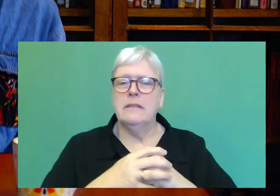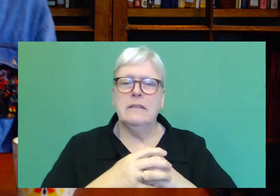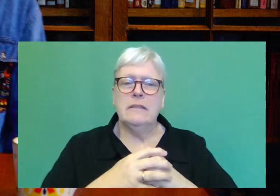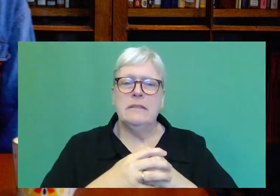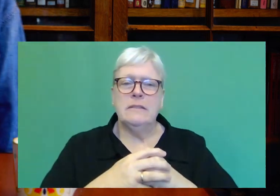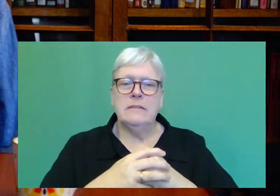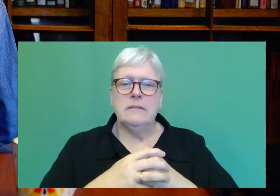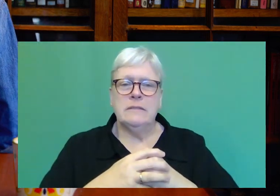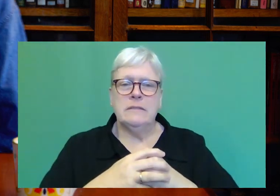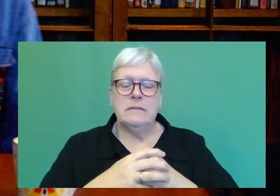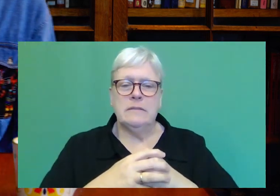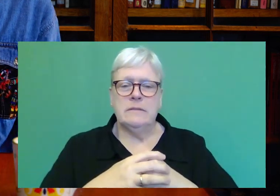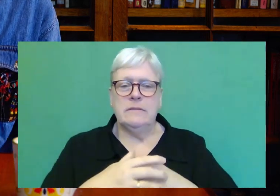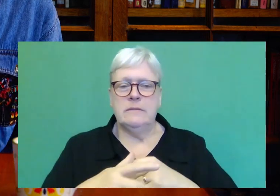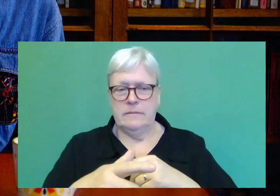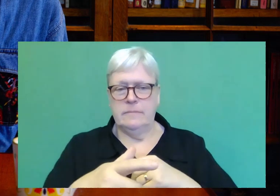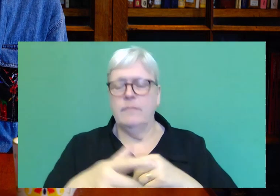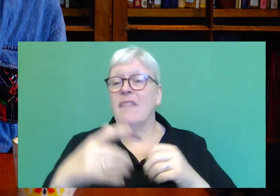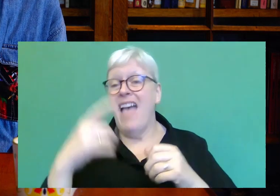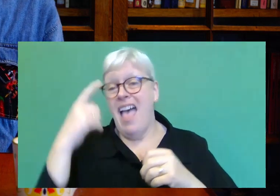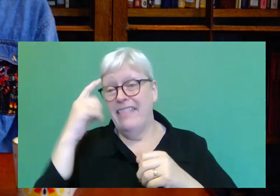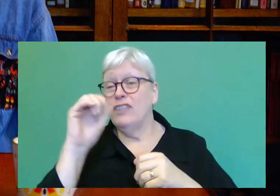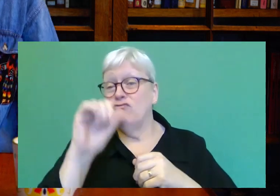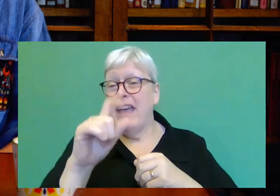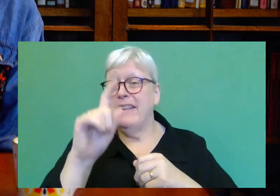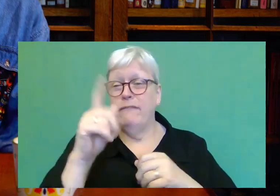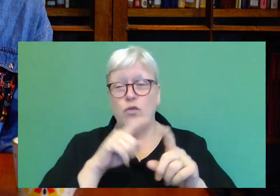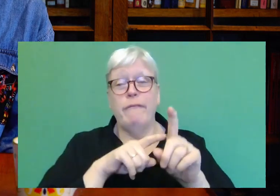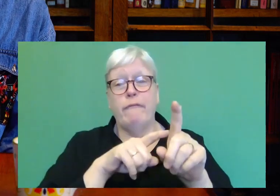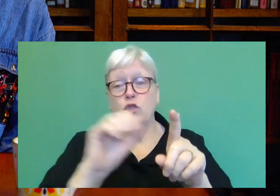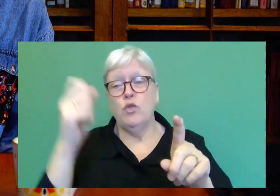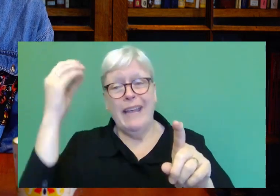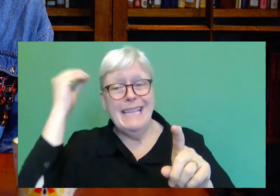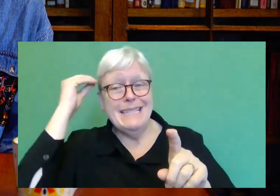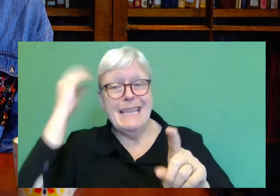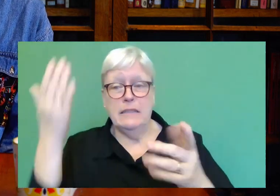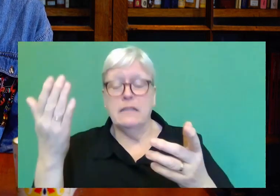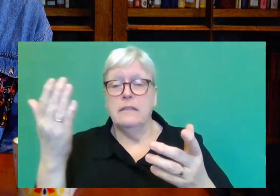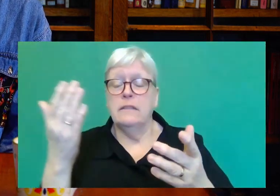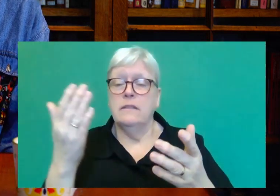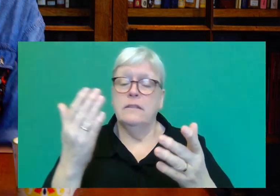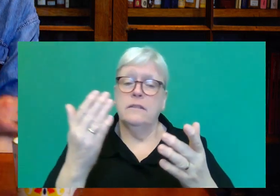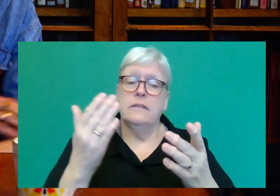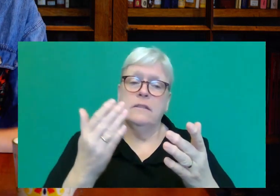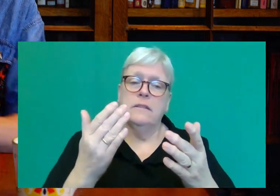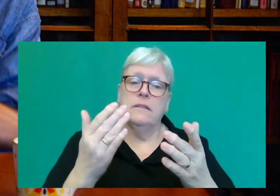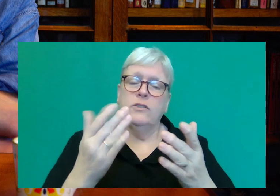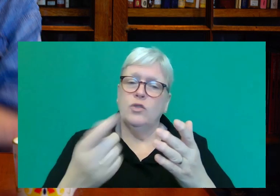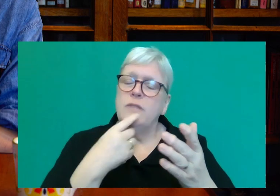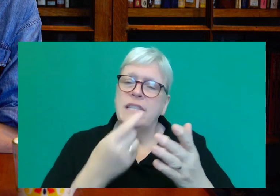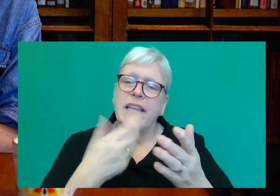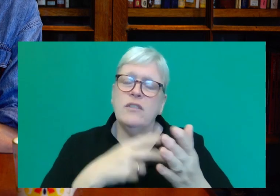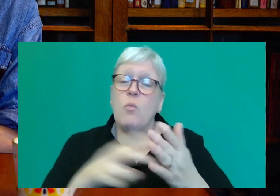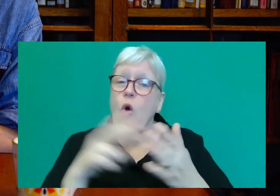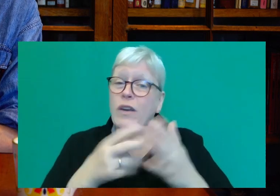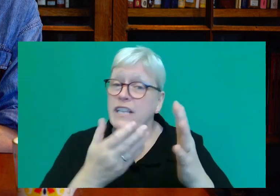No, I think, yeah, you're right. You just had to sort of follow that instinct then. So as you said, you kind of walk us through your male friendships